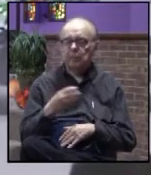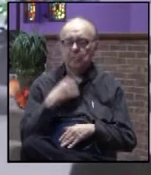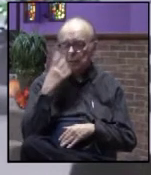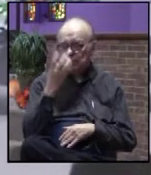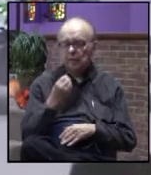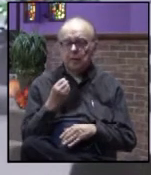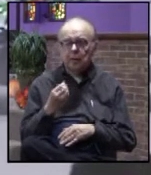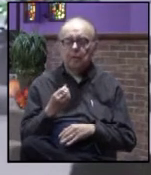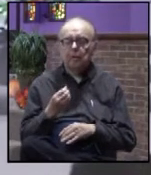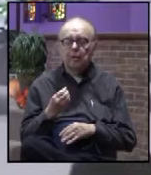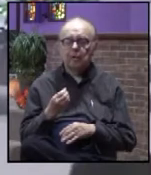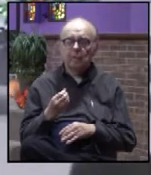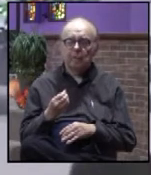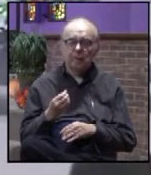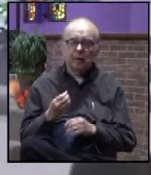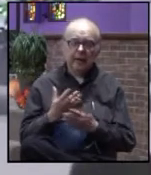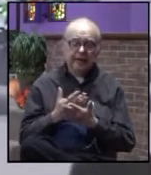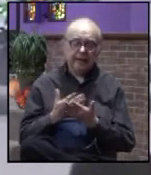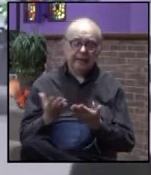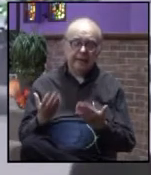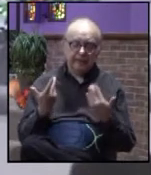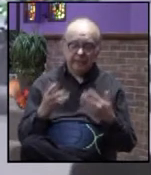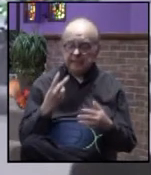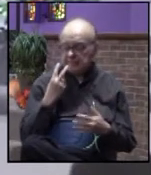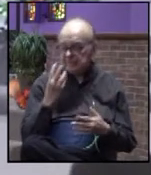beautiful thing that you ever see.